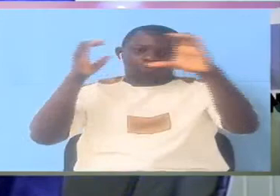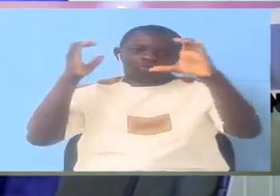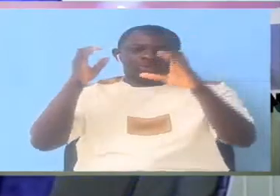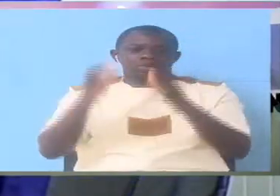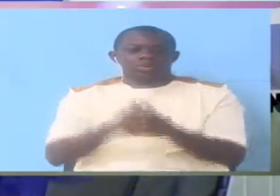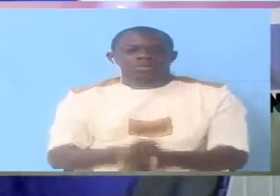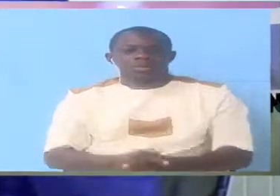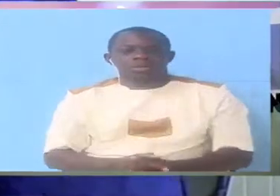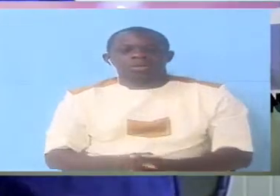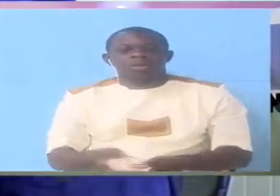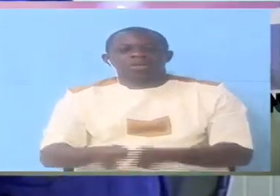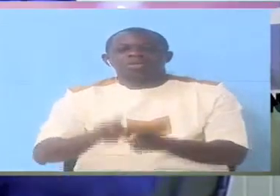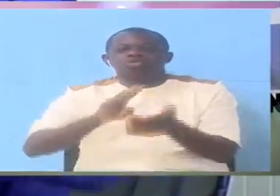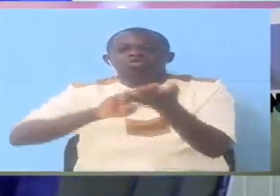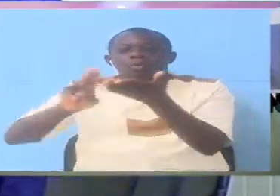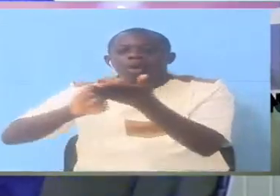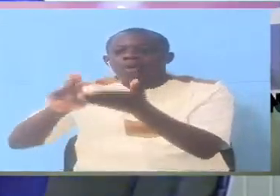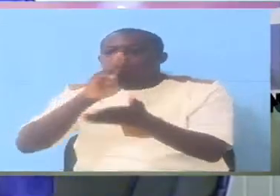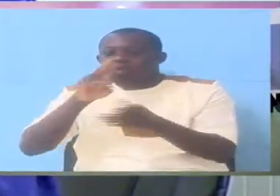The